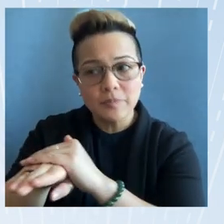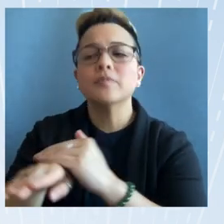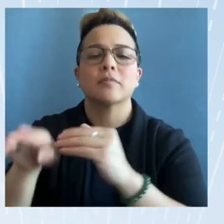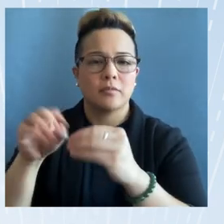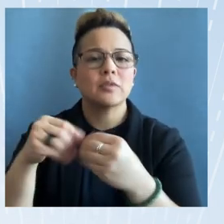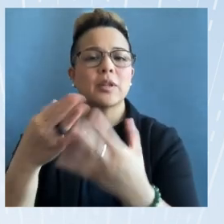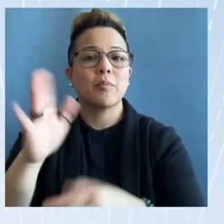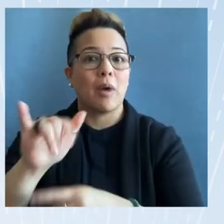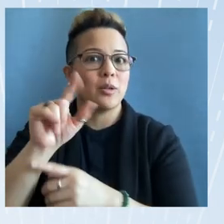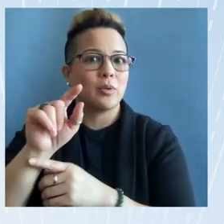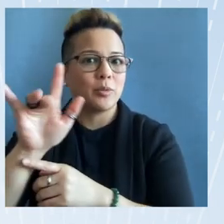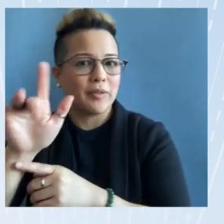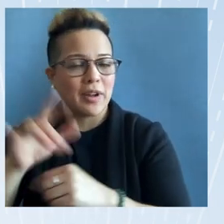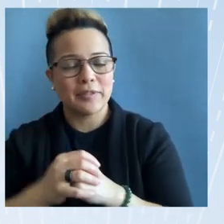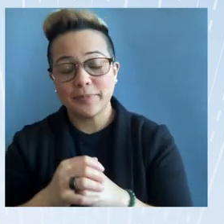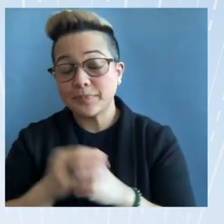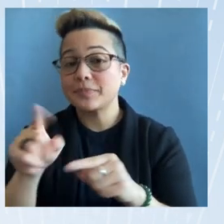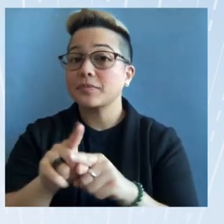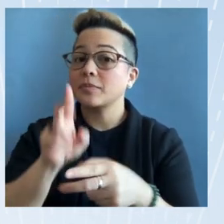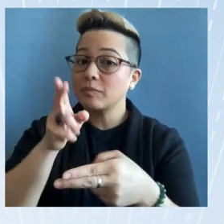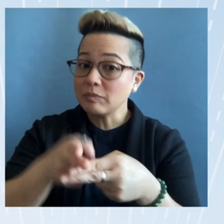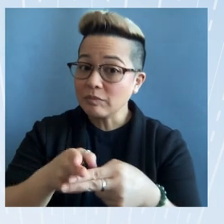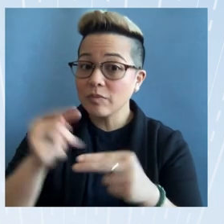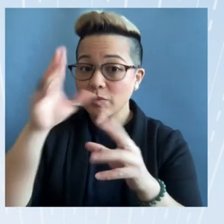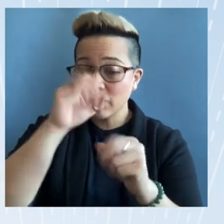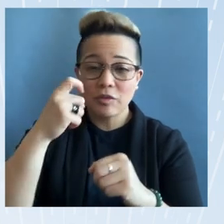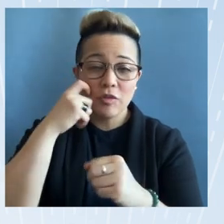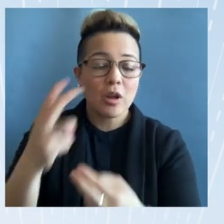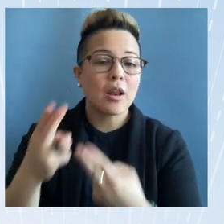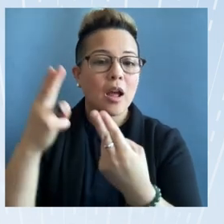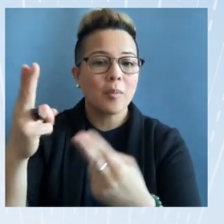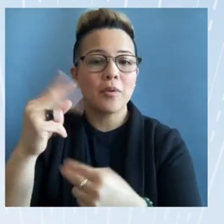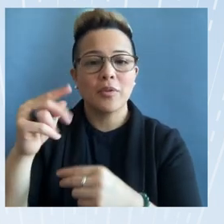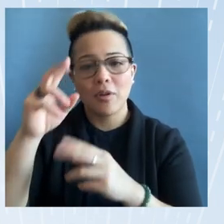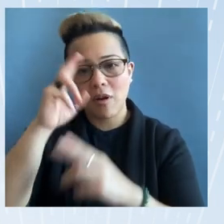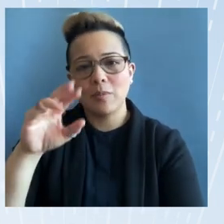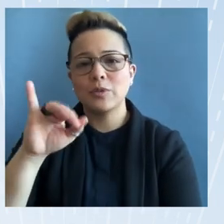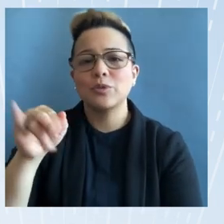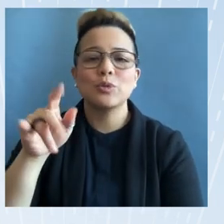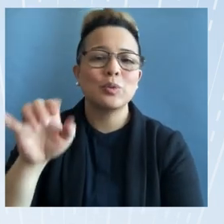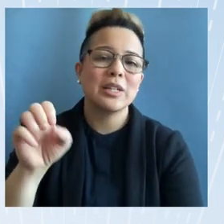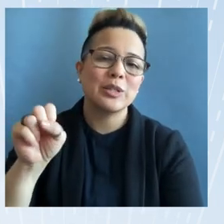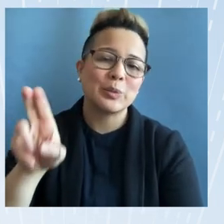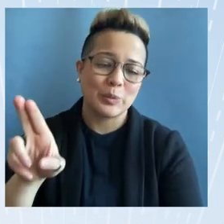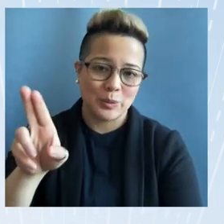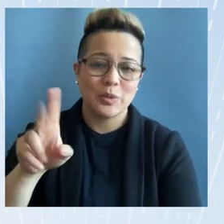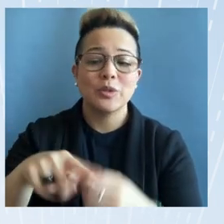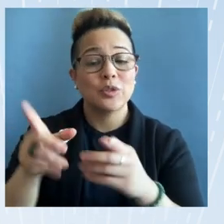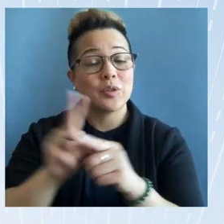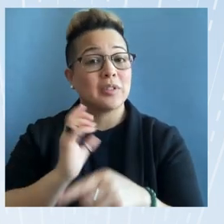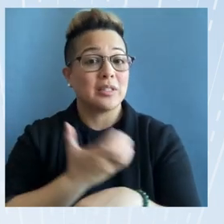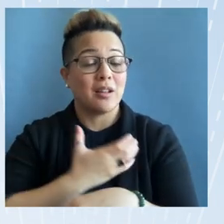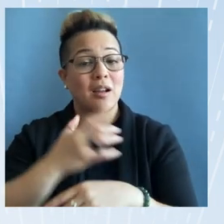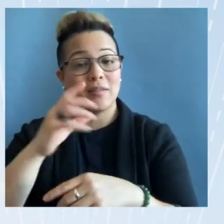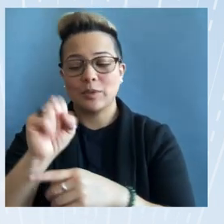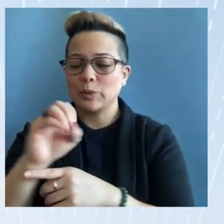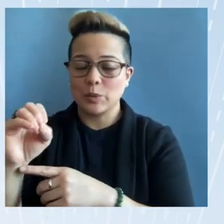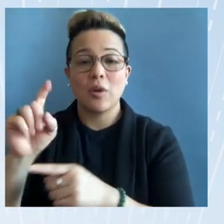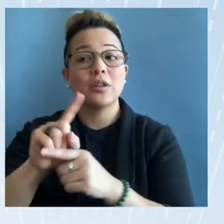And as has been mentioned, the president recently nominated the Honorable Julie Sue to serve as our country's next Secretary of